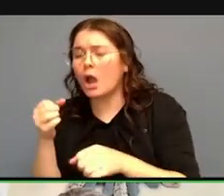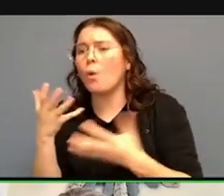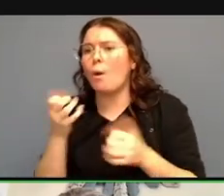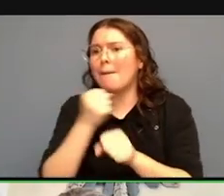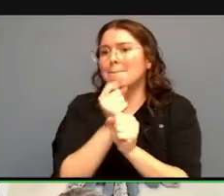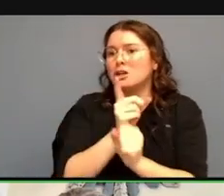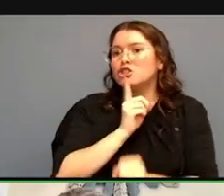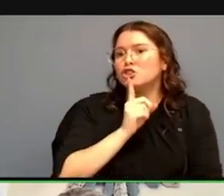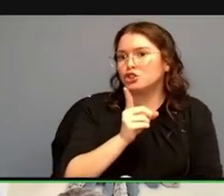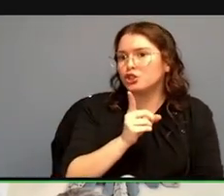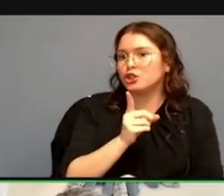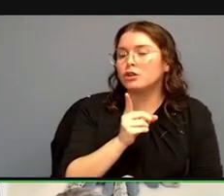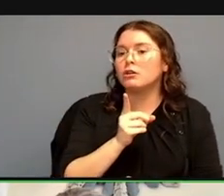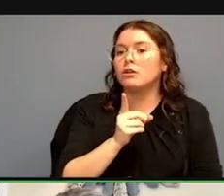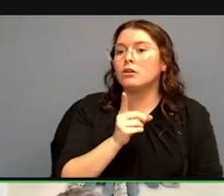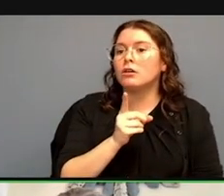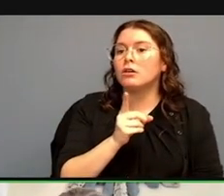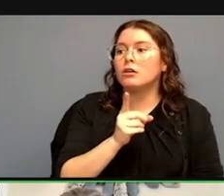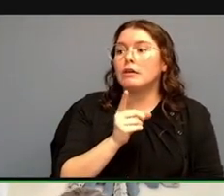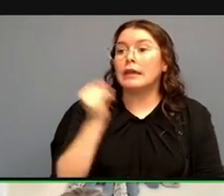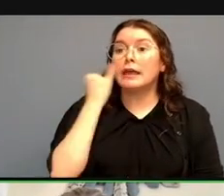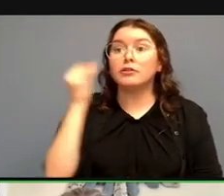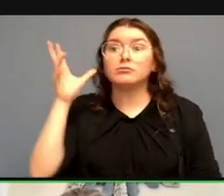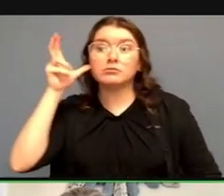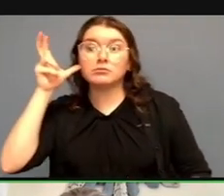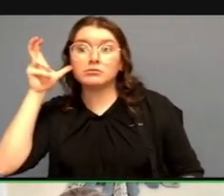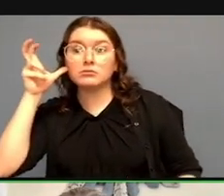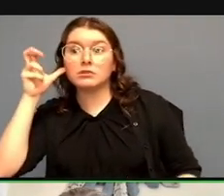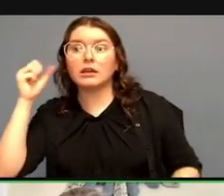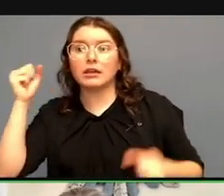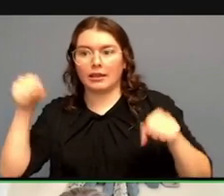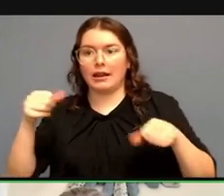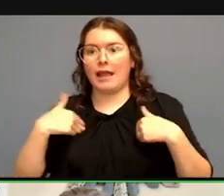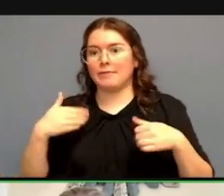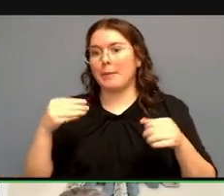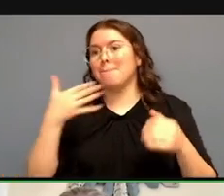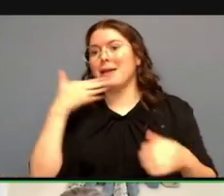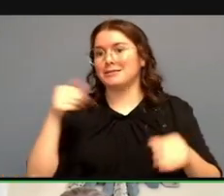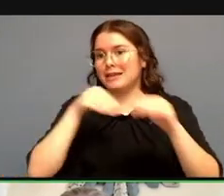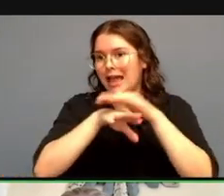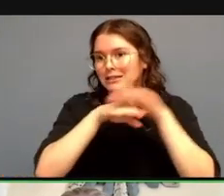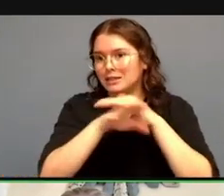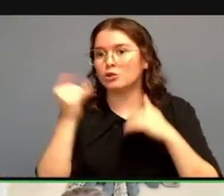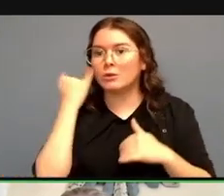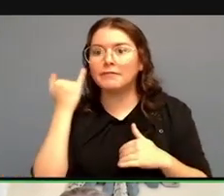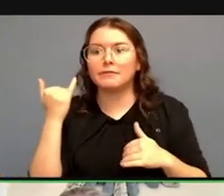anyone who's listening can have the best access.